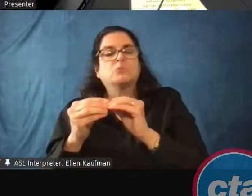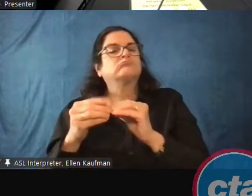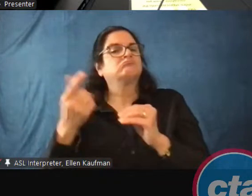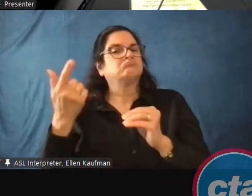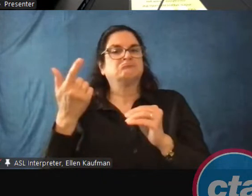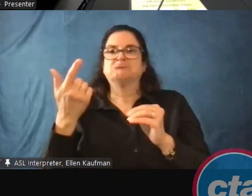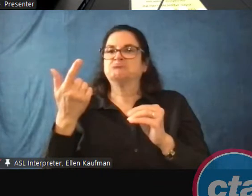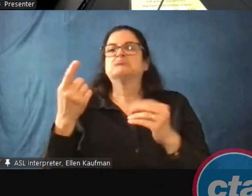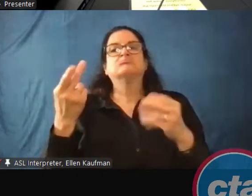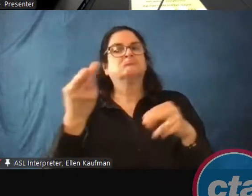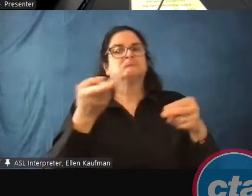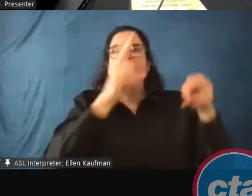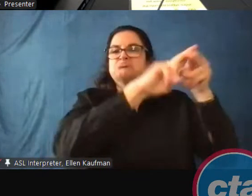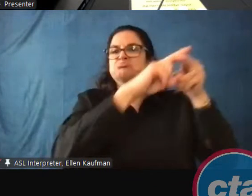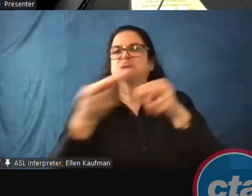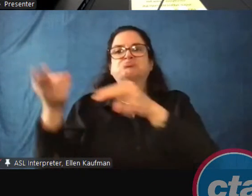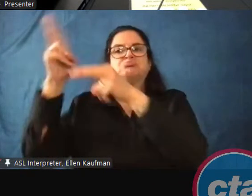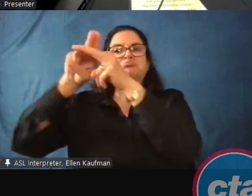everyone.